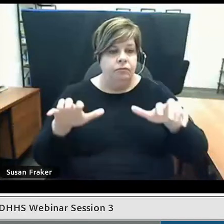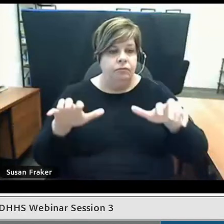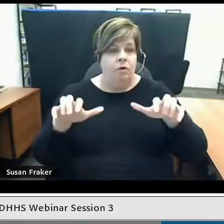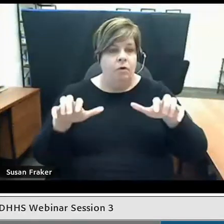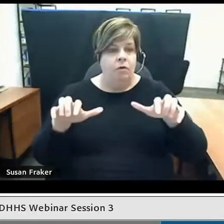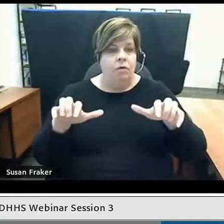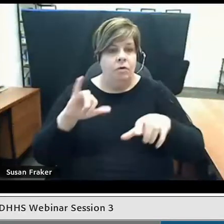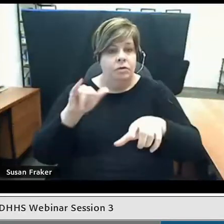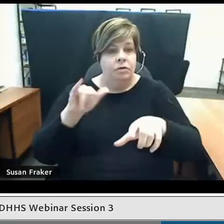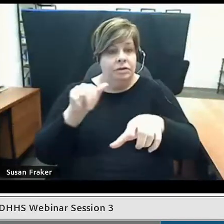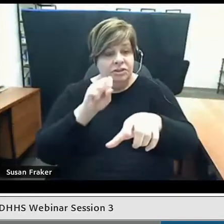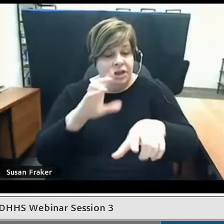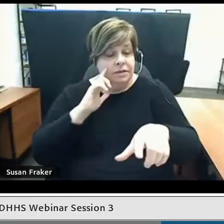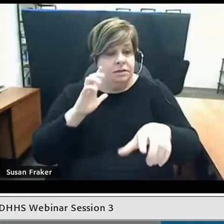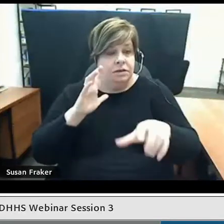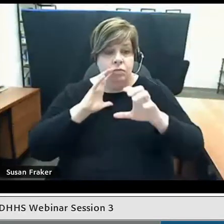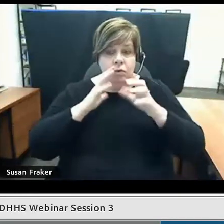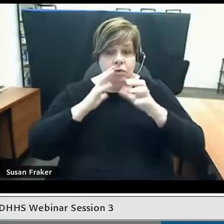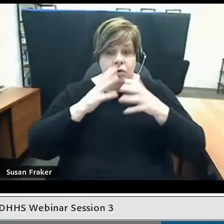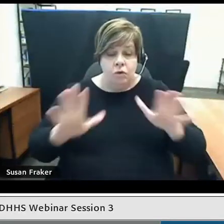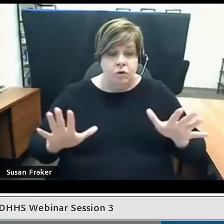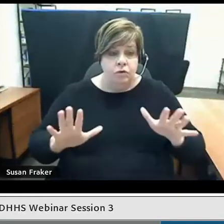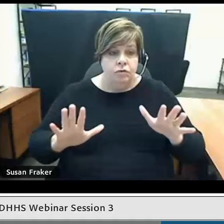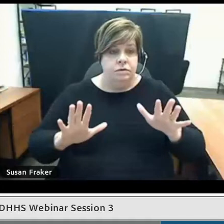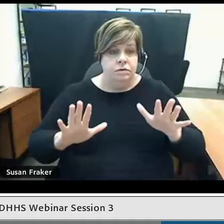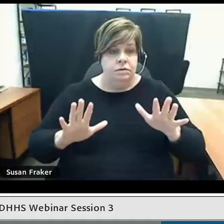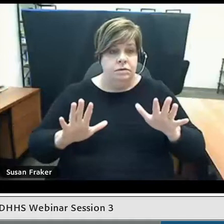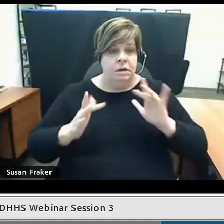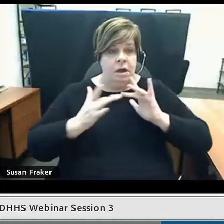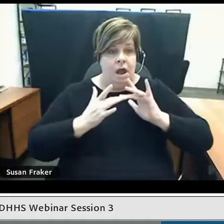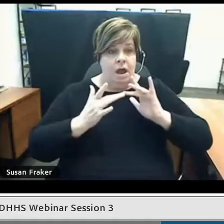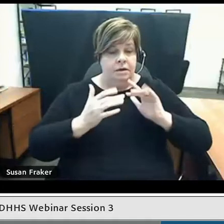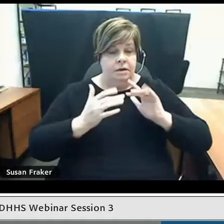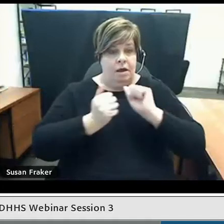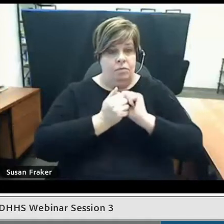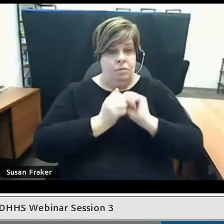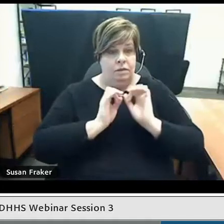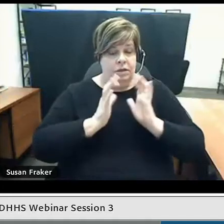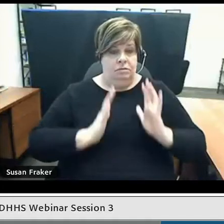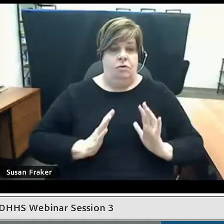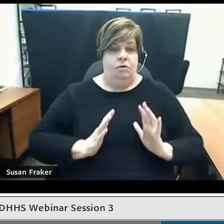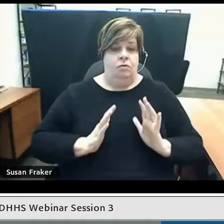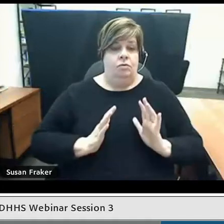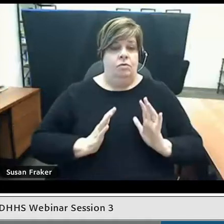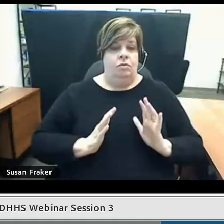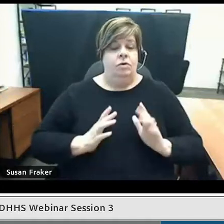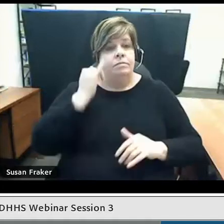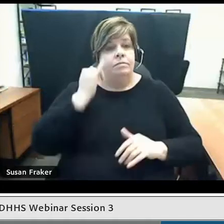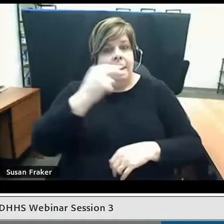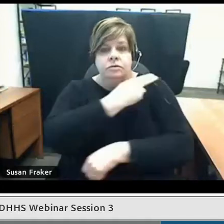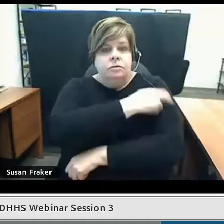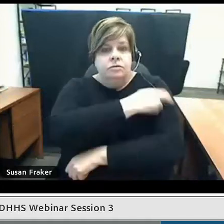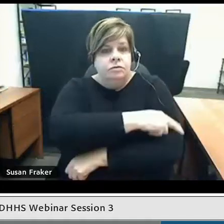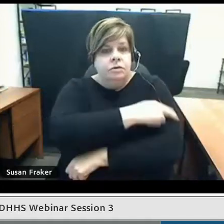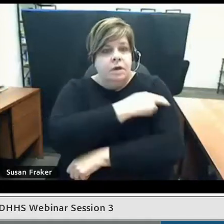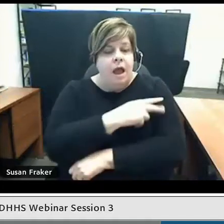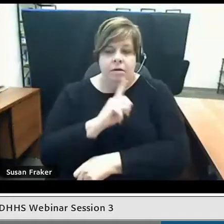lose communication with Susan. Imagine if you were in a hospital and you're finding some